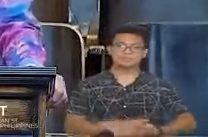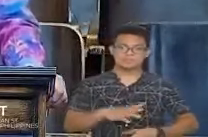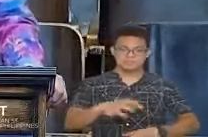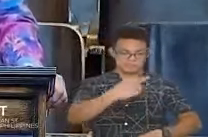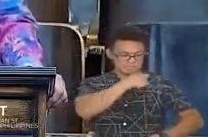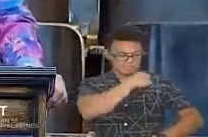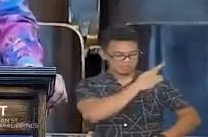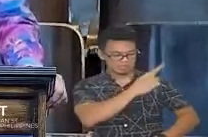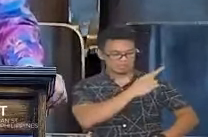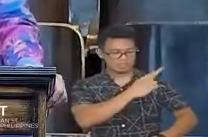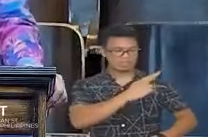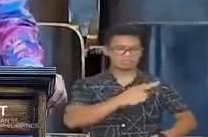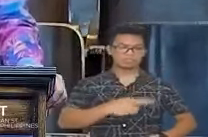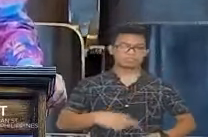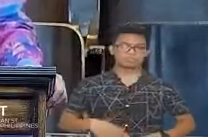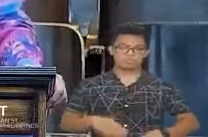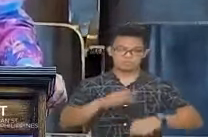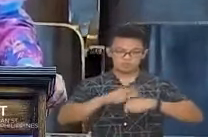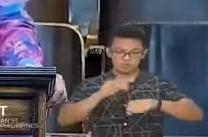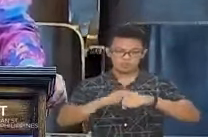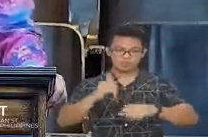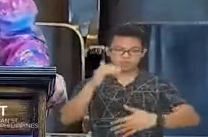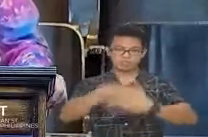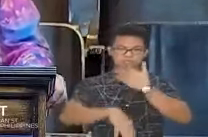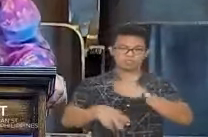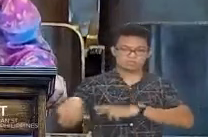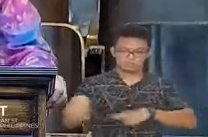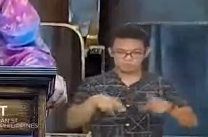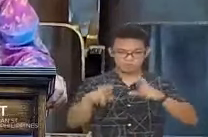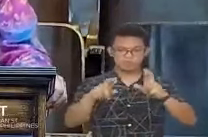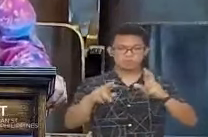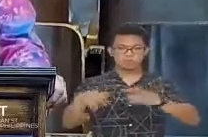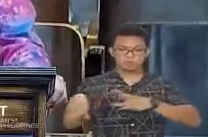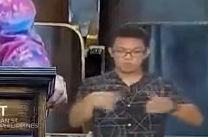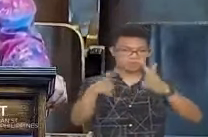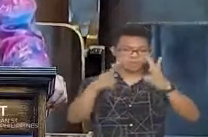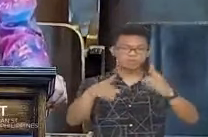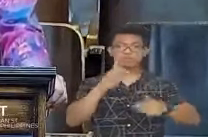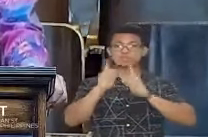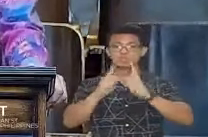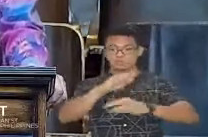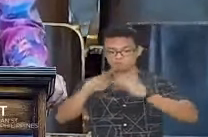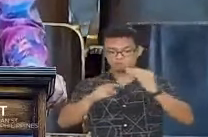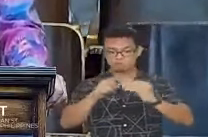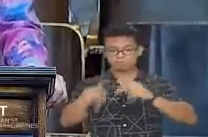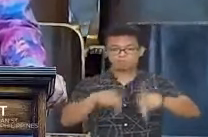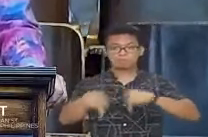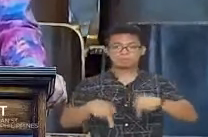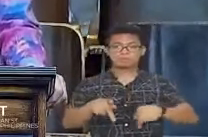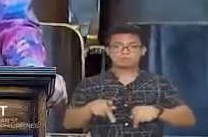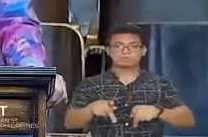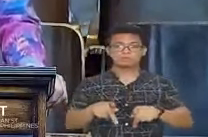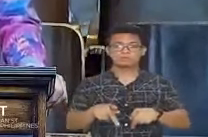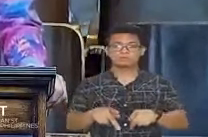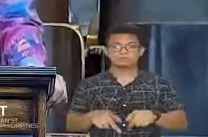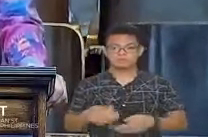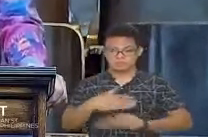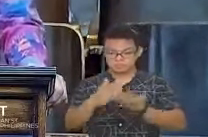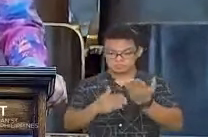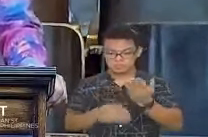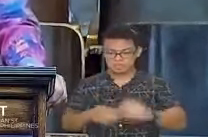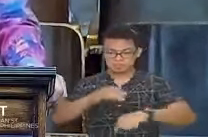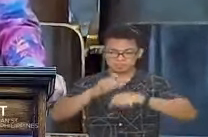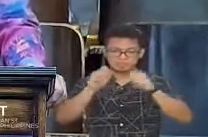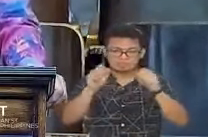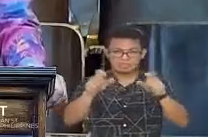you, religious cults are on the road talking to people about their false doctrine. Some are